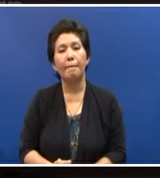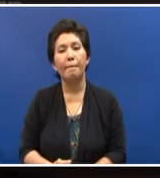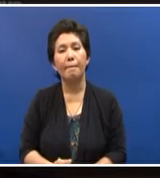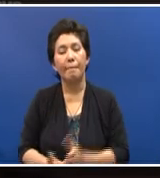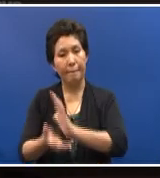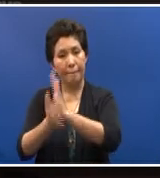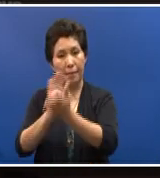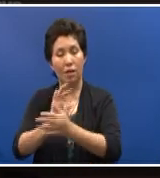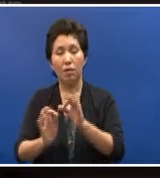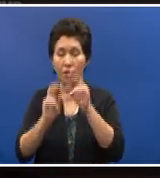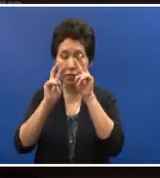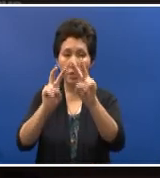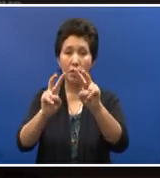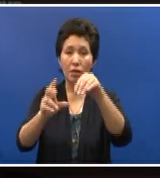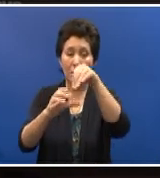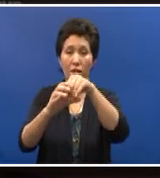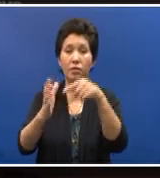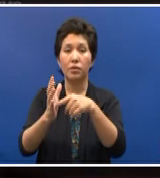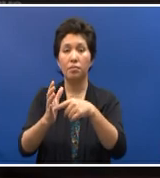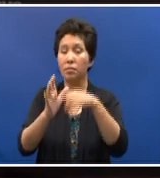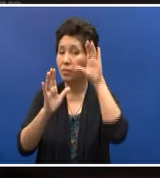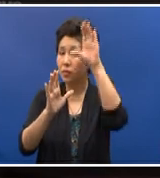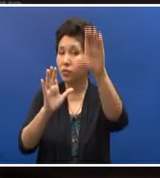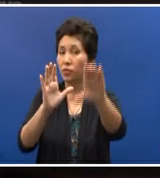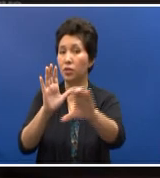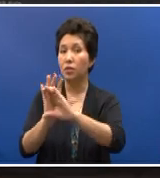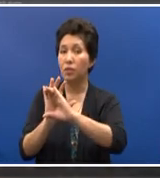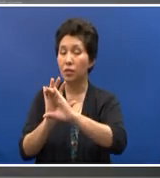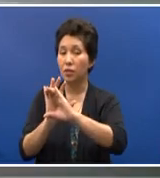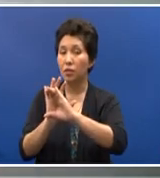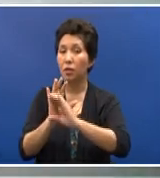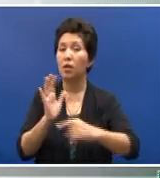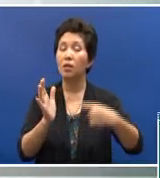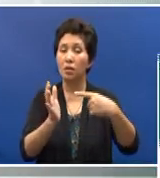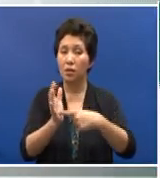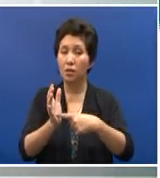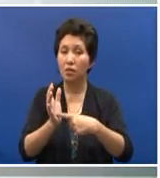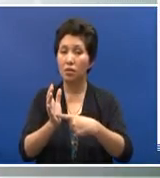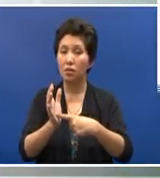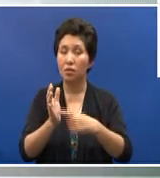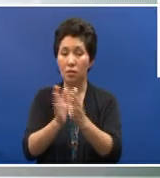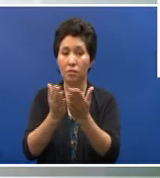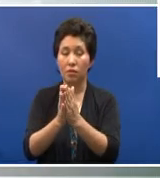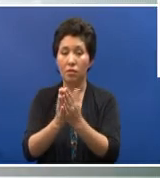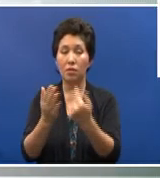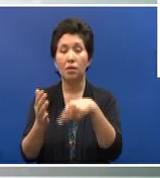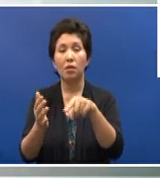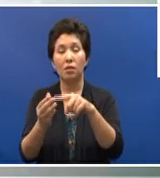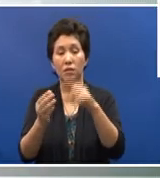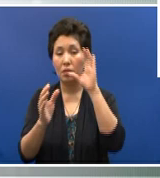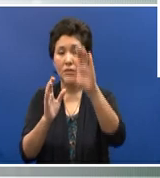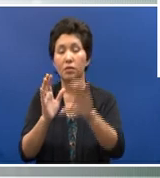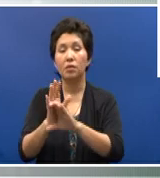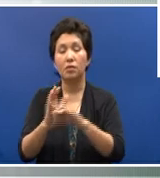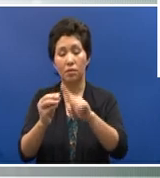Okay, so you can see in the picture, okay, these both are the technology. One,